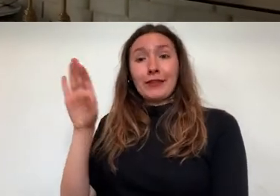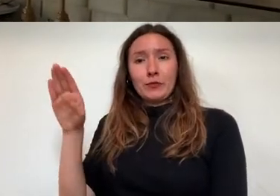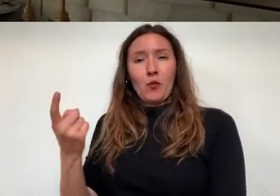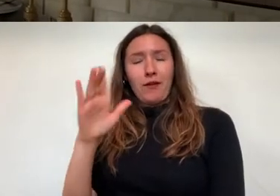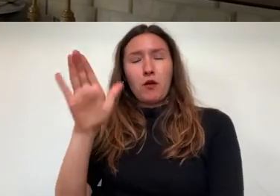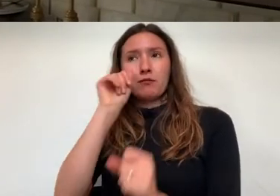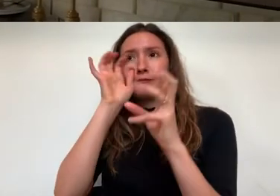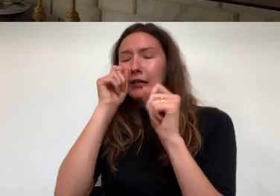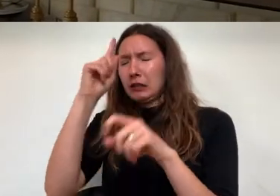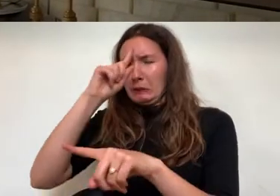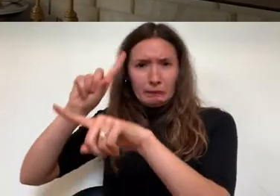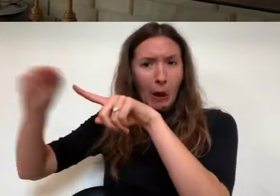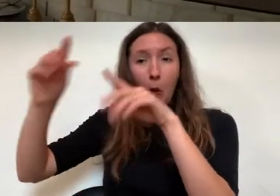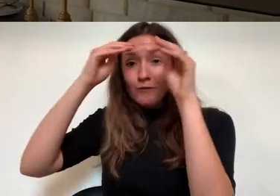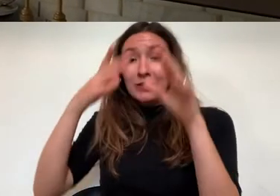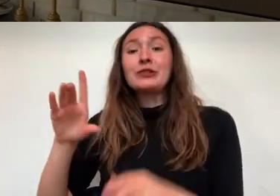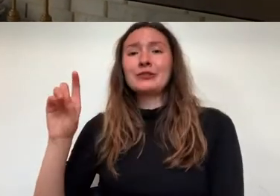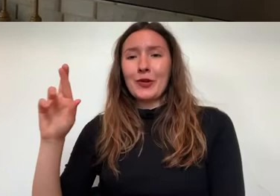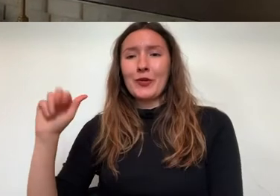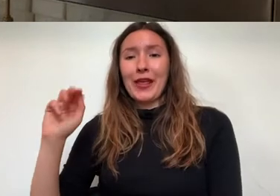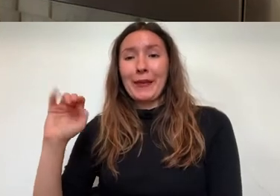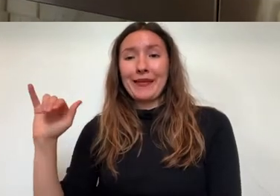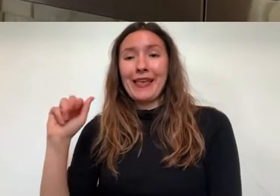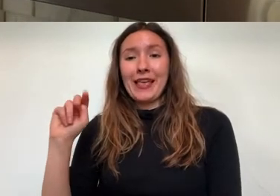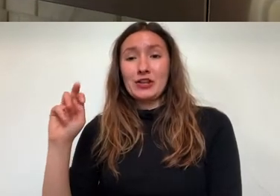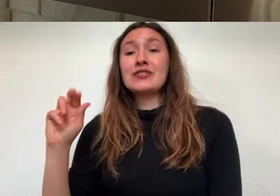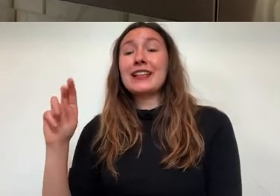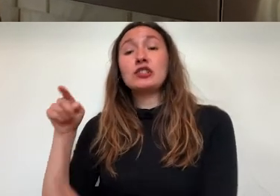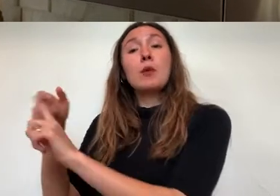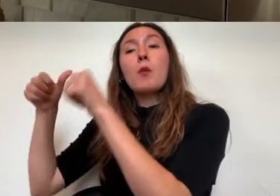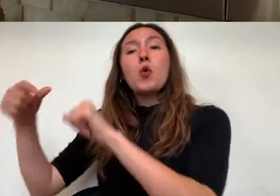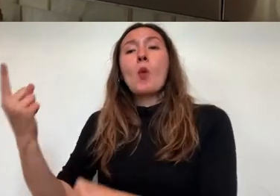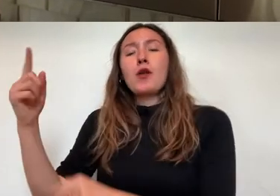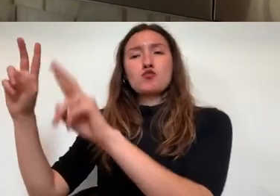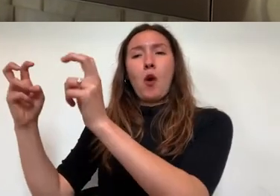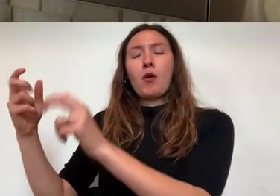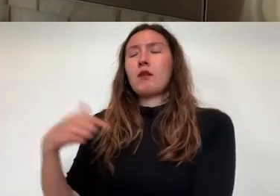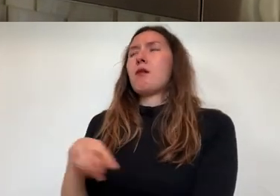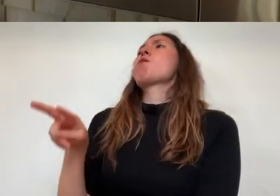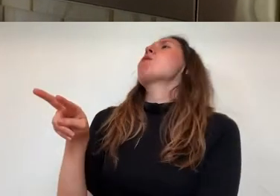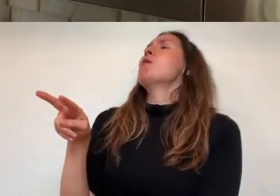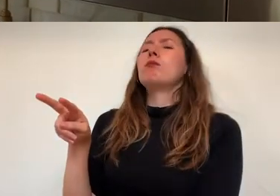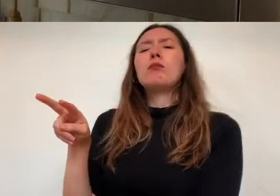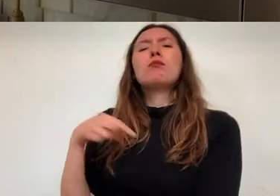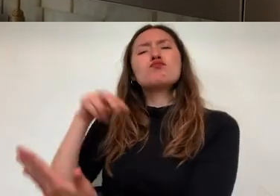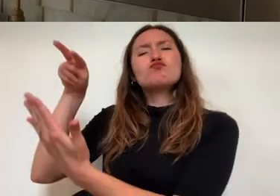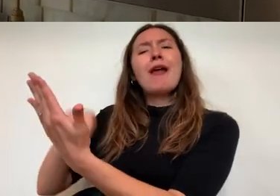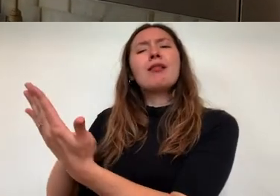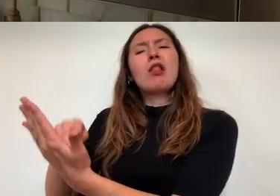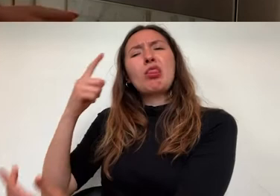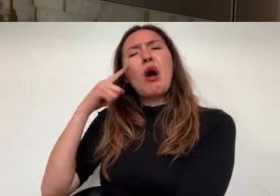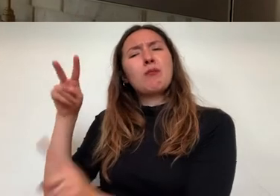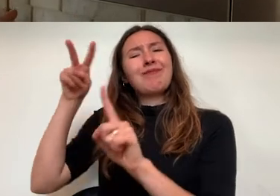Dr. Amy, one of the amazing, brilliant professors at North Central, actually shared a quote on Facebook that I want to